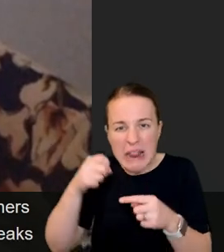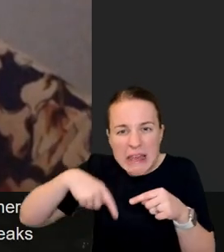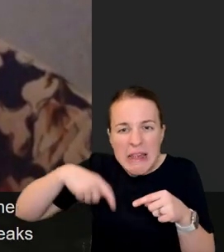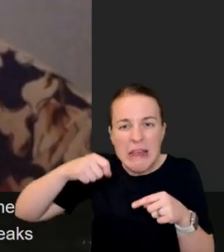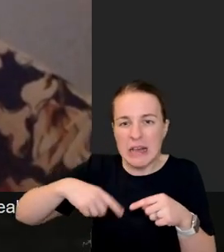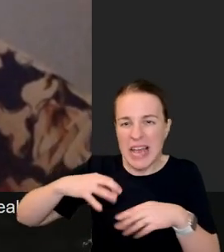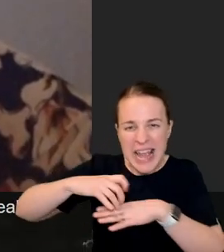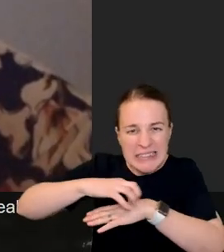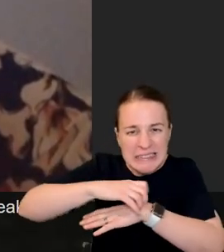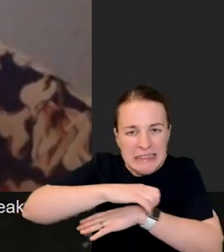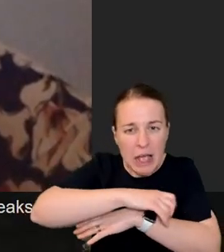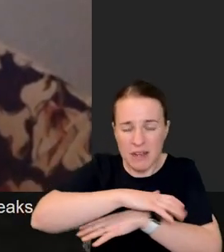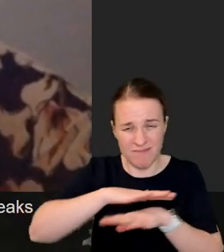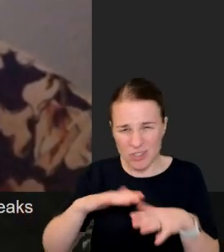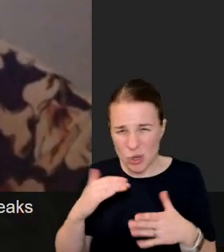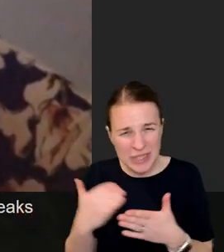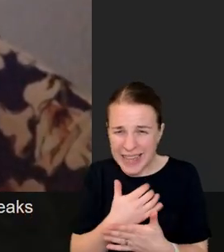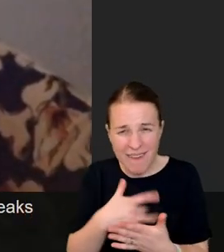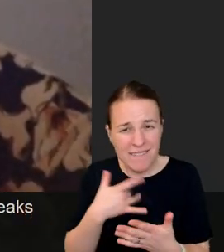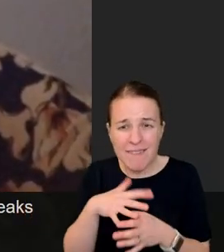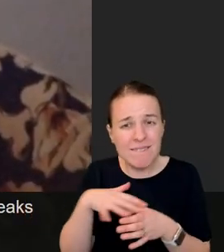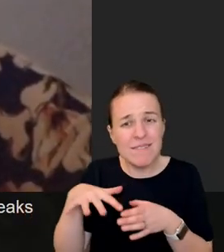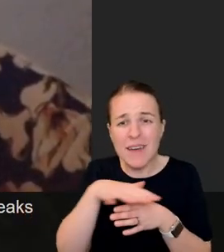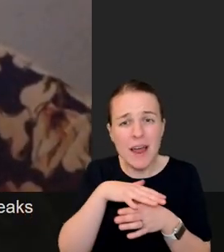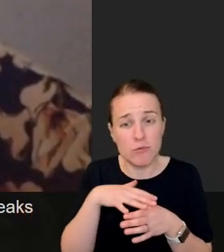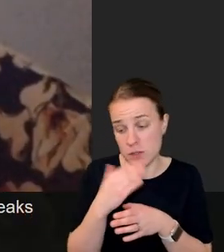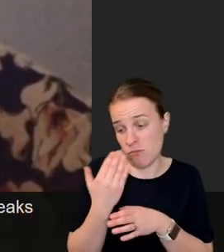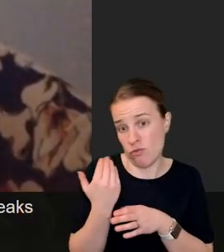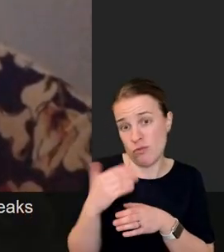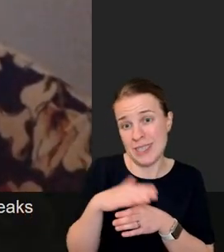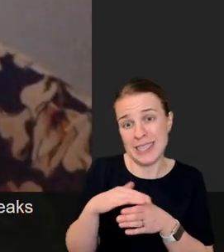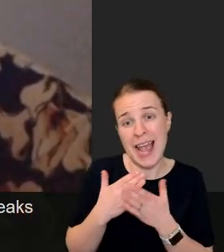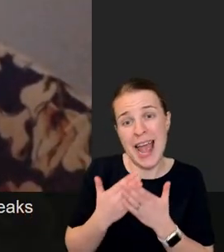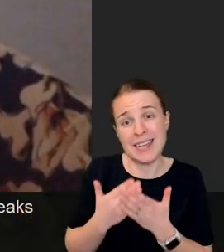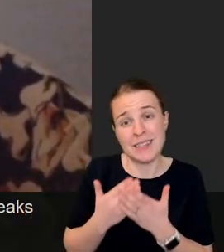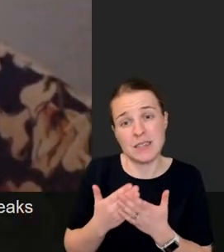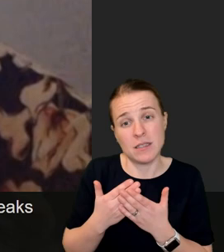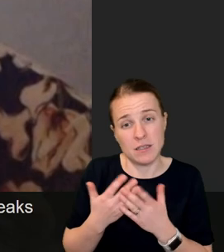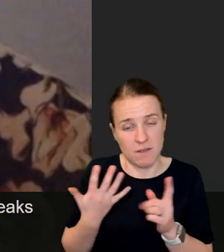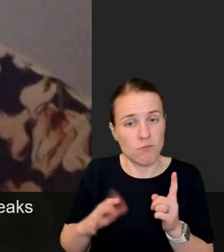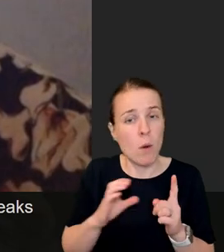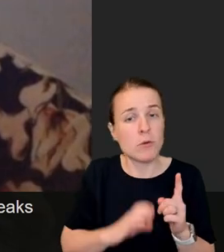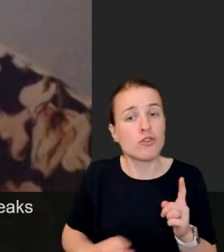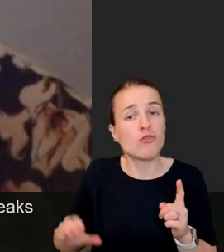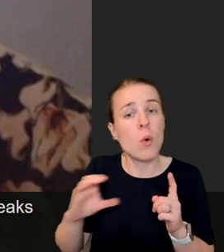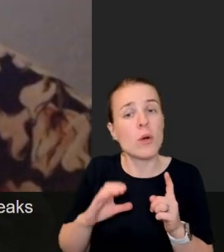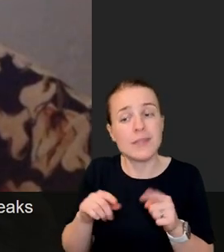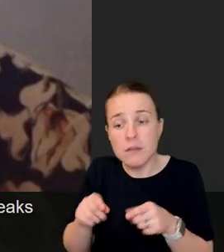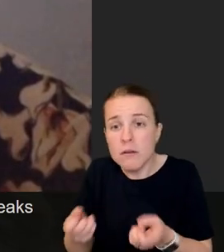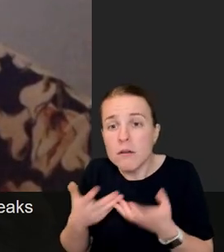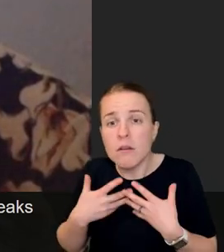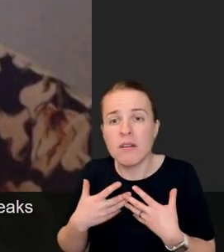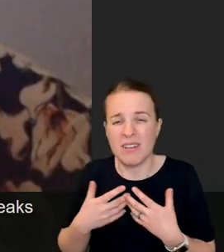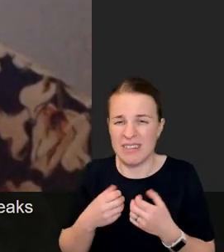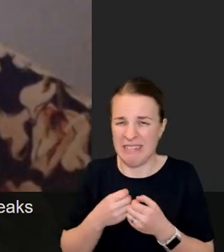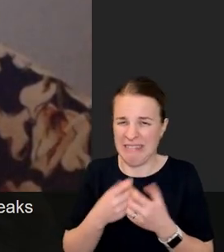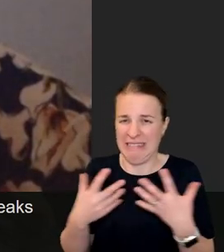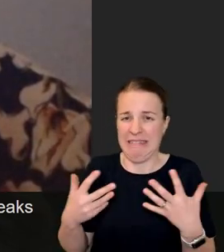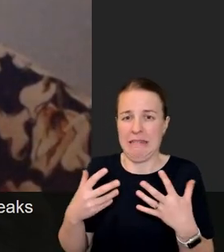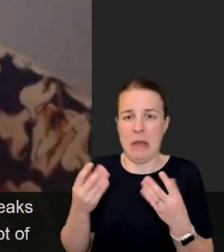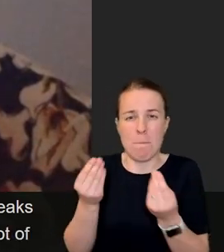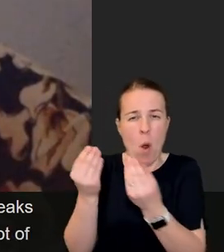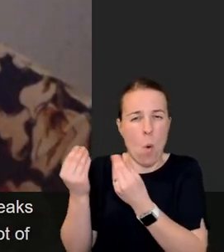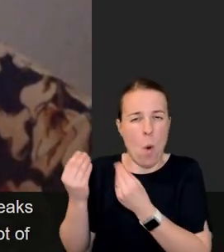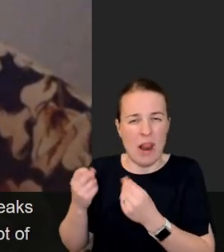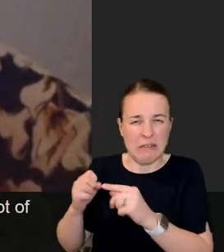living environment. A recent case study from Fronzi from Croydon said there's a lot of mould growing because of the leaks and has been